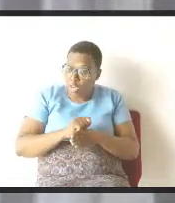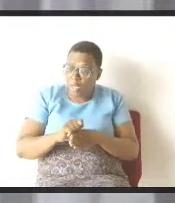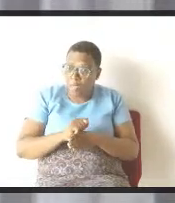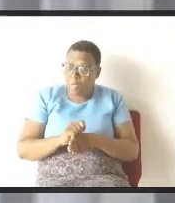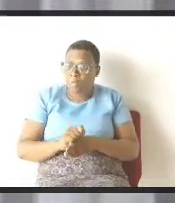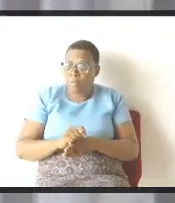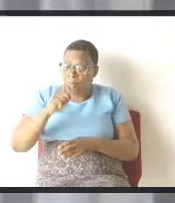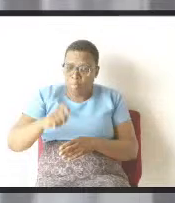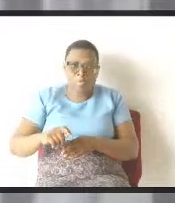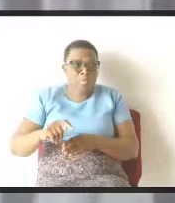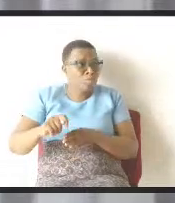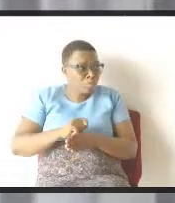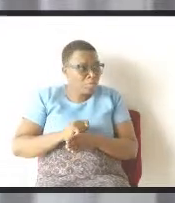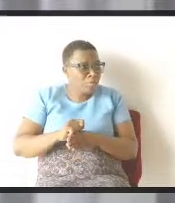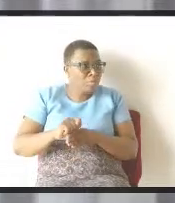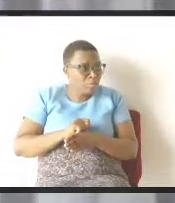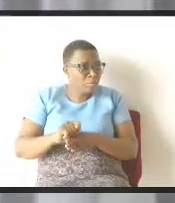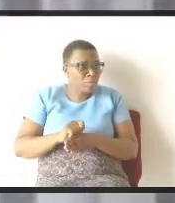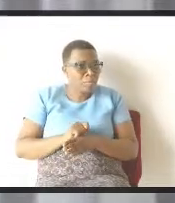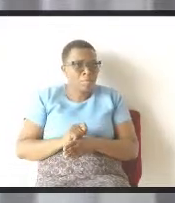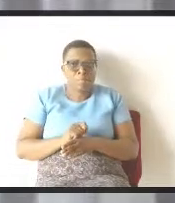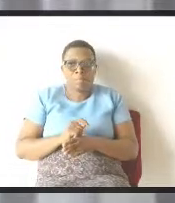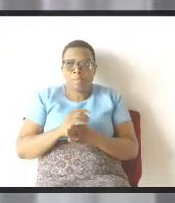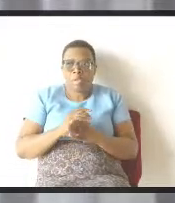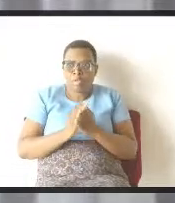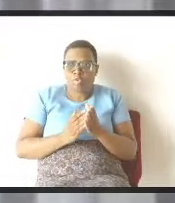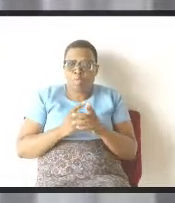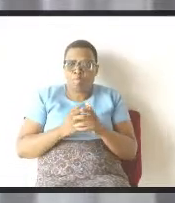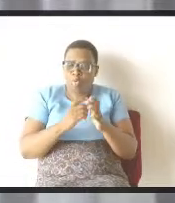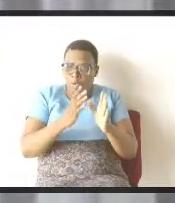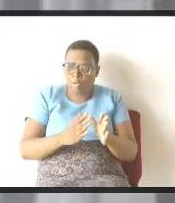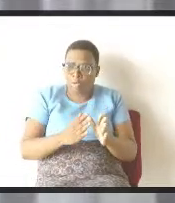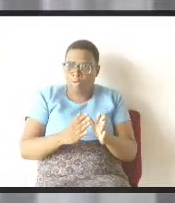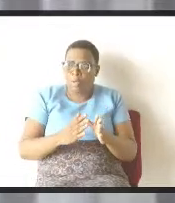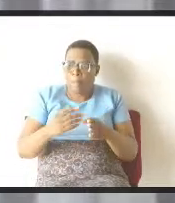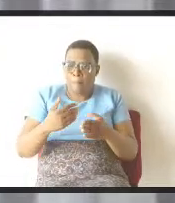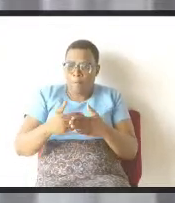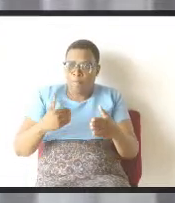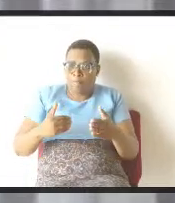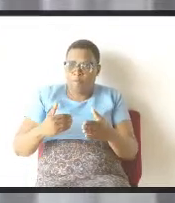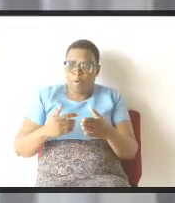Rigorous training for at least 8 months prior to the games.